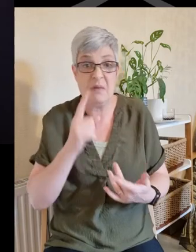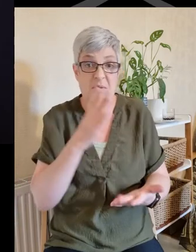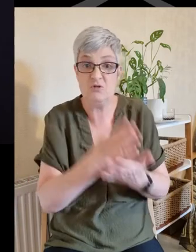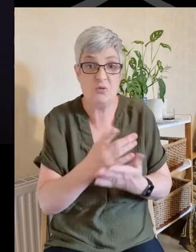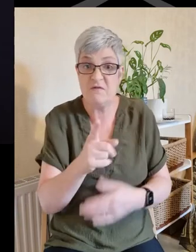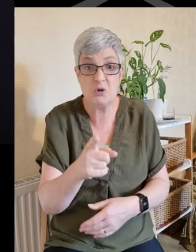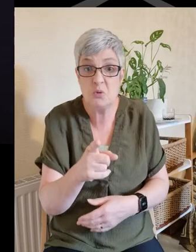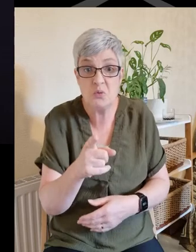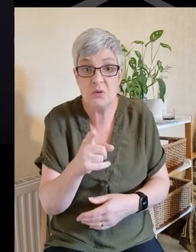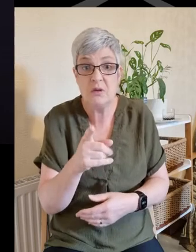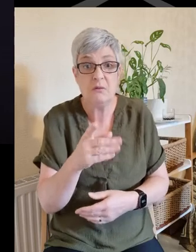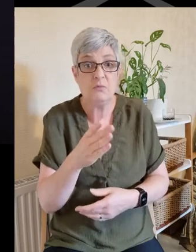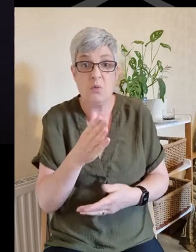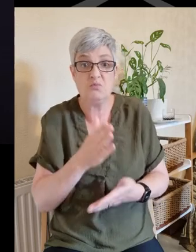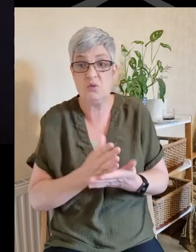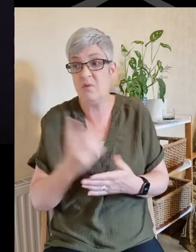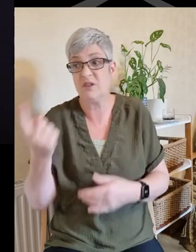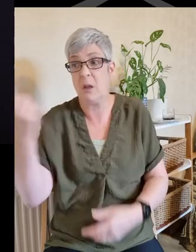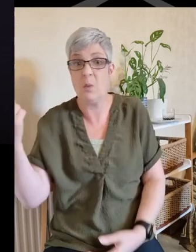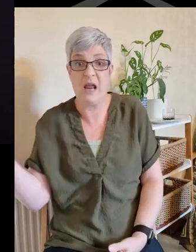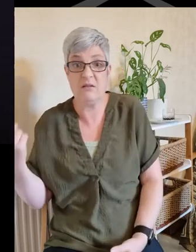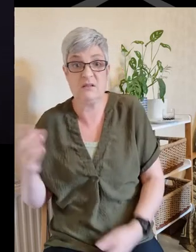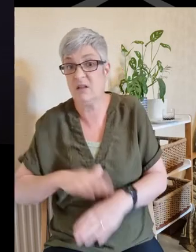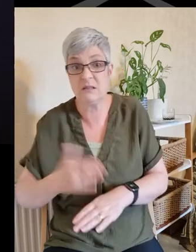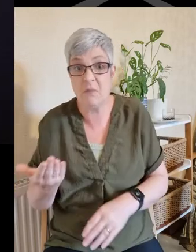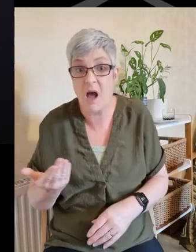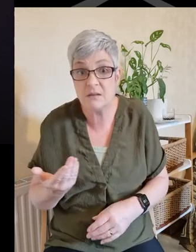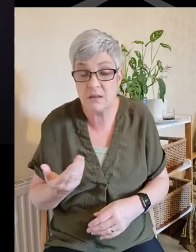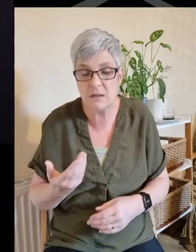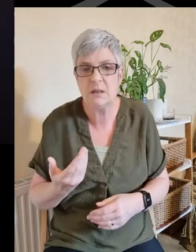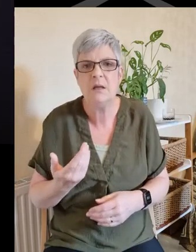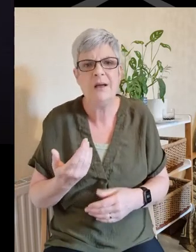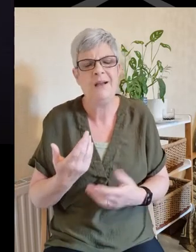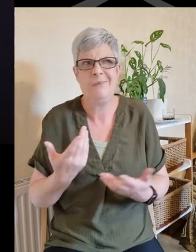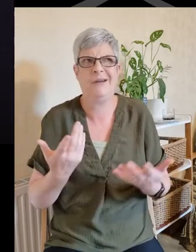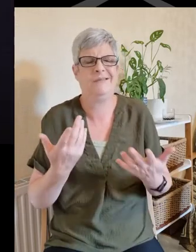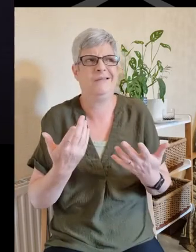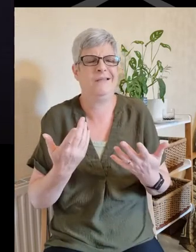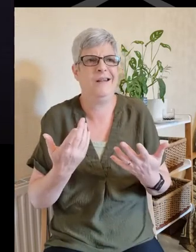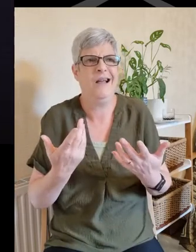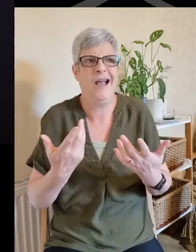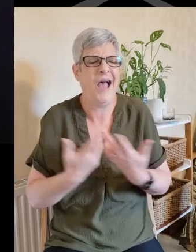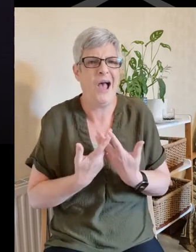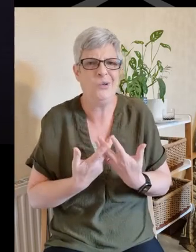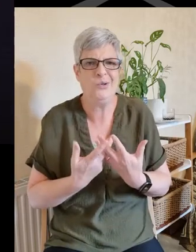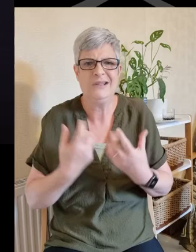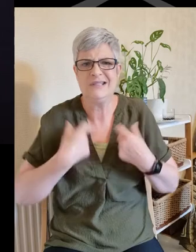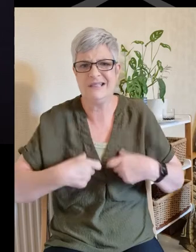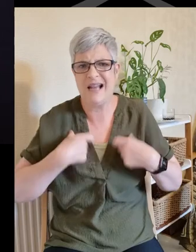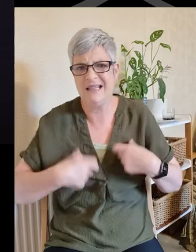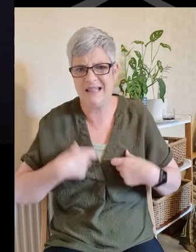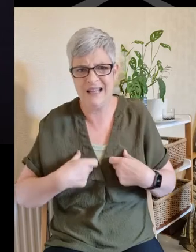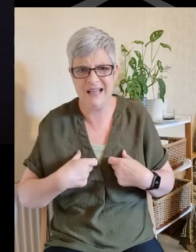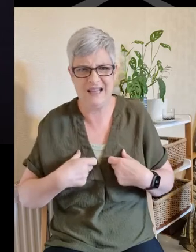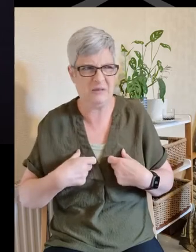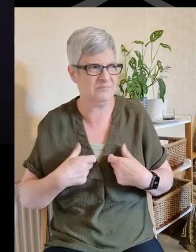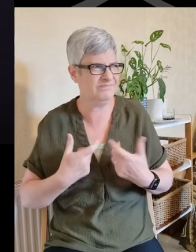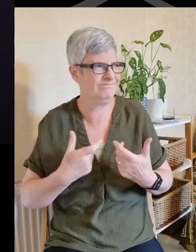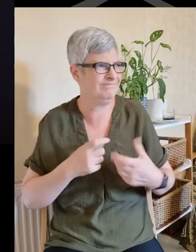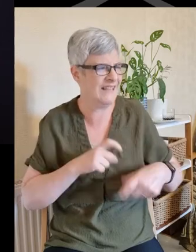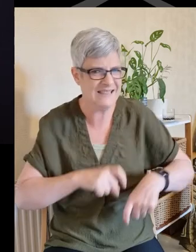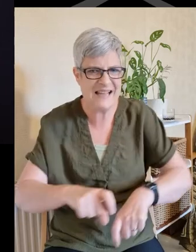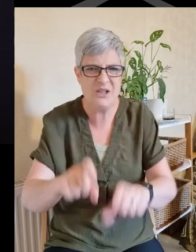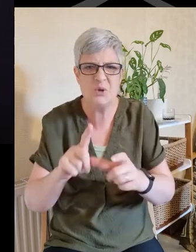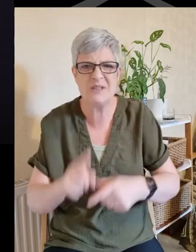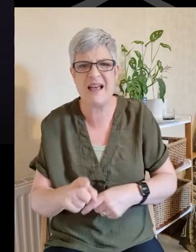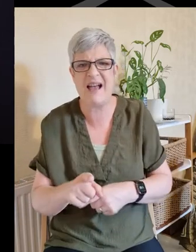not for someone else, and so on. Although how our society holds to that and also spits out